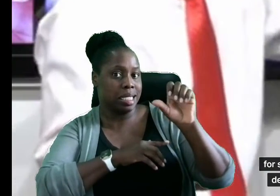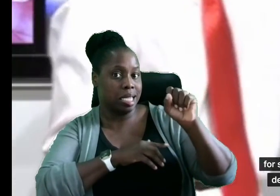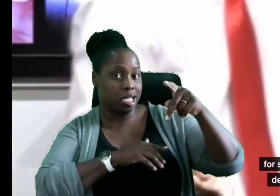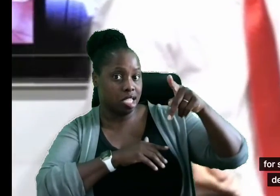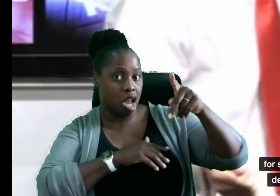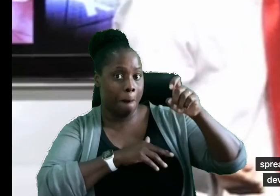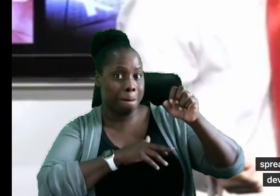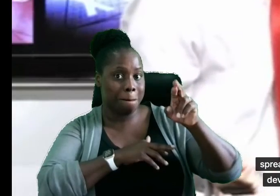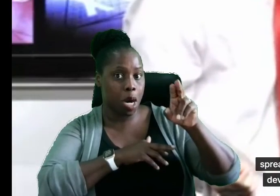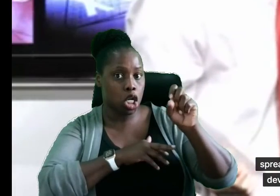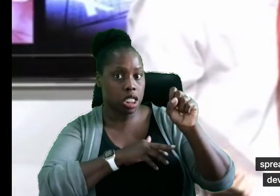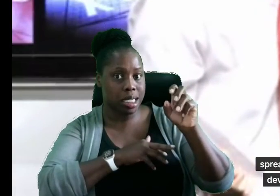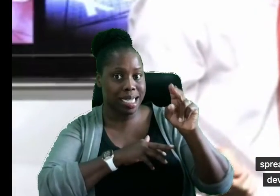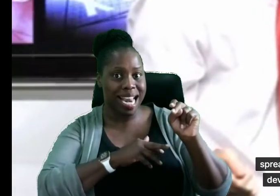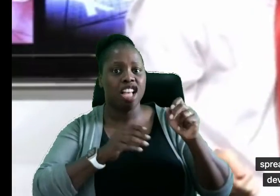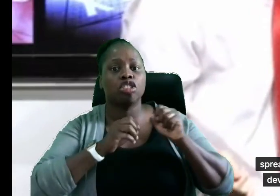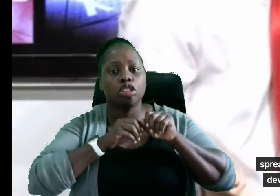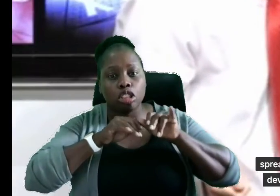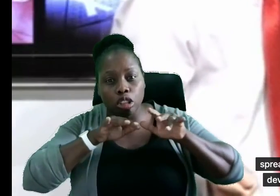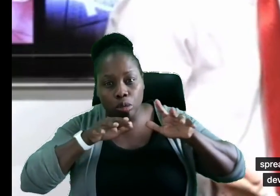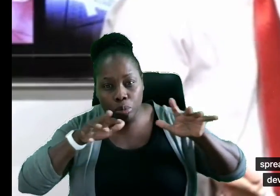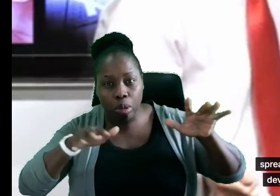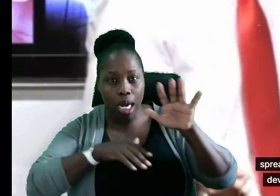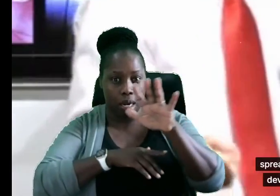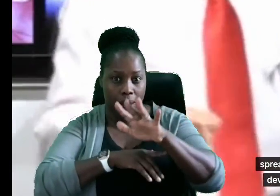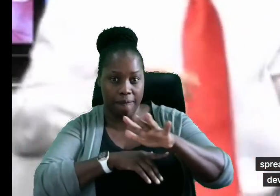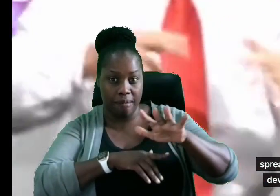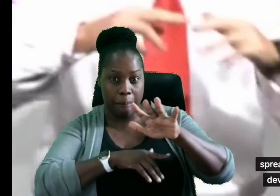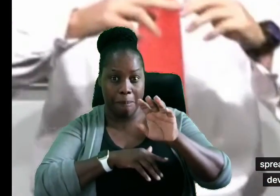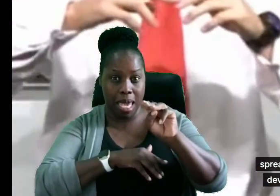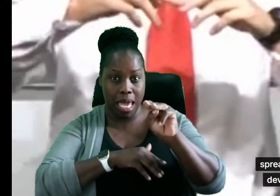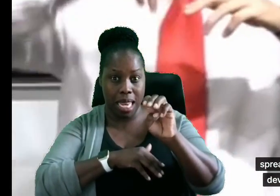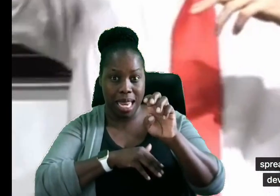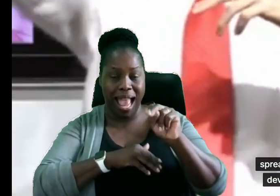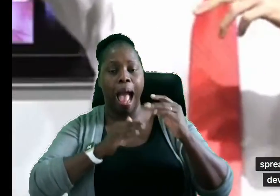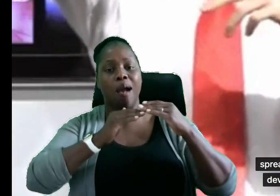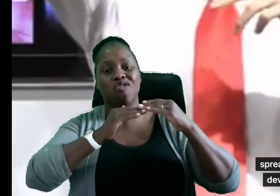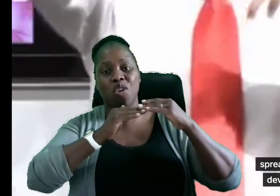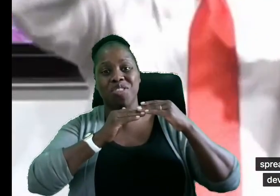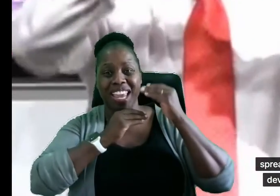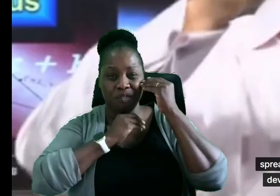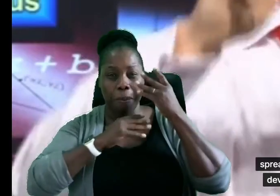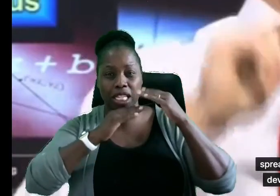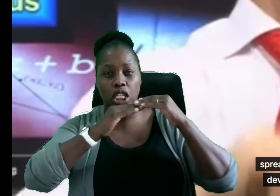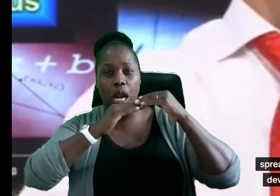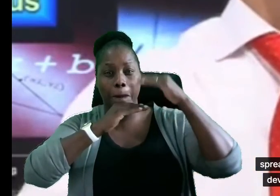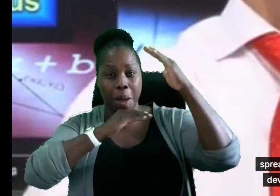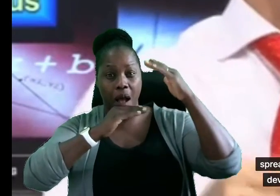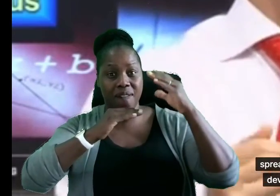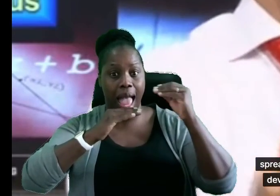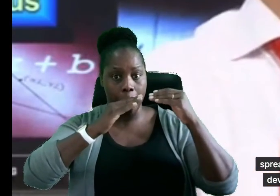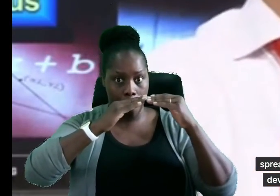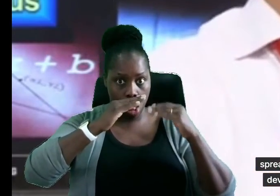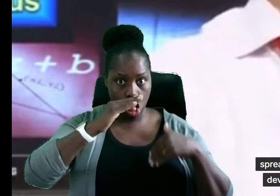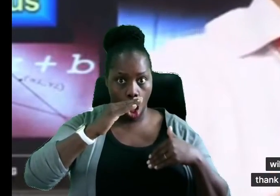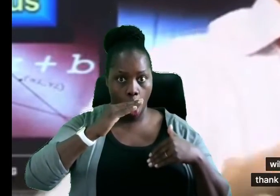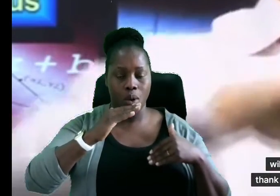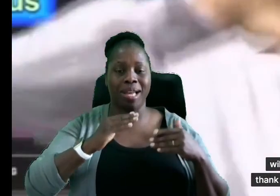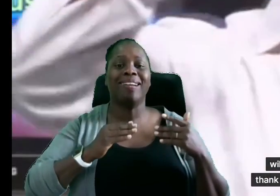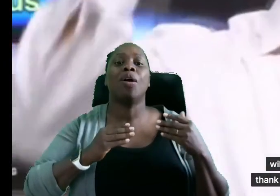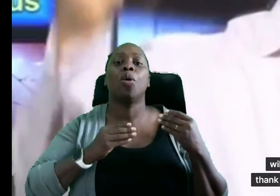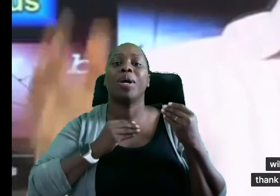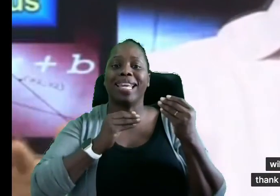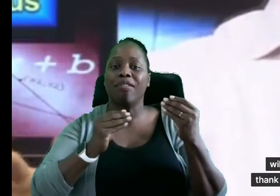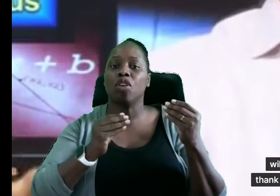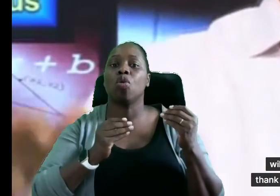dispersion, the spread from the mean. And one standard deviation above and below the mean will give